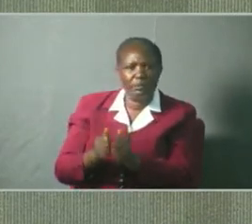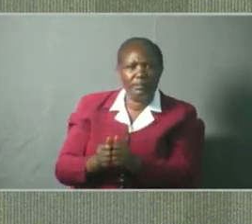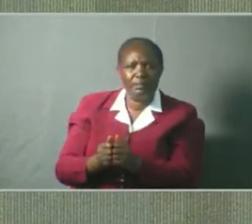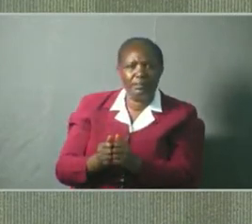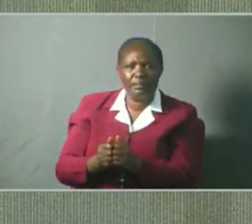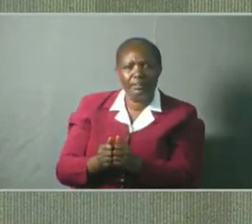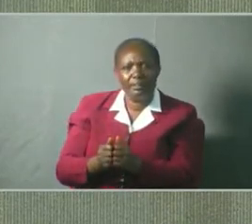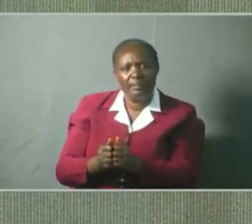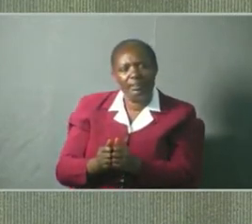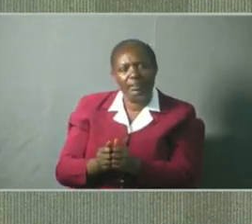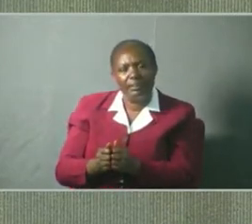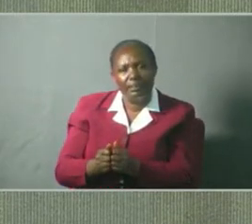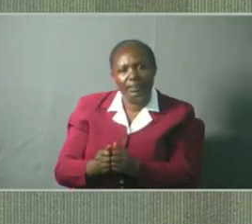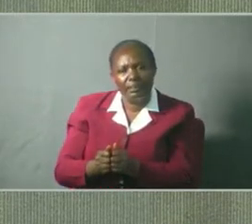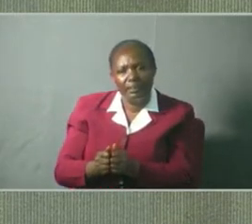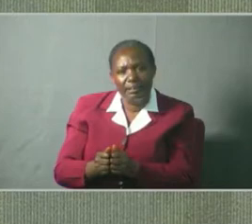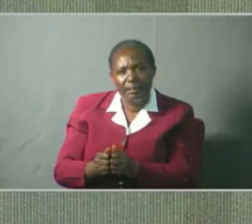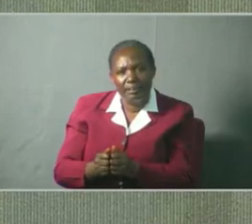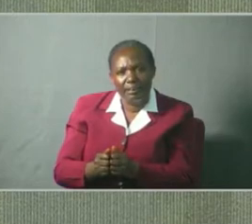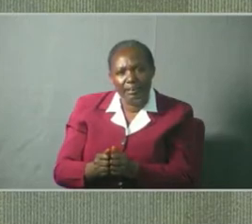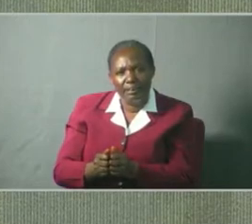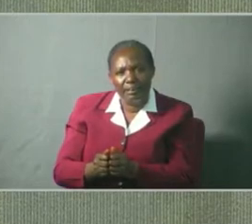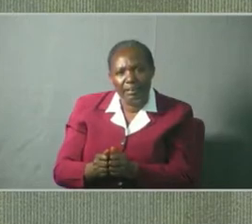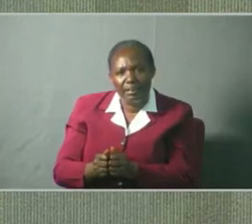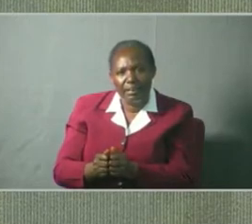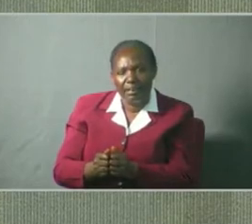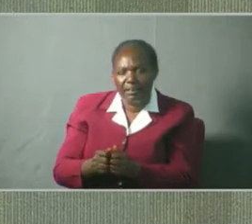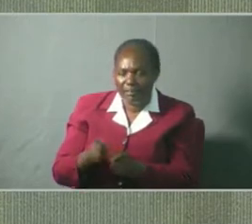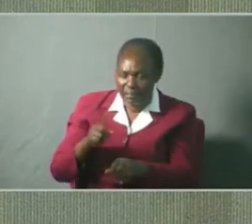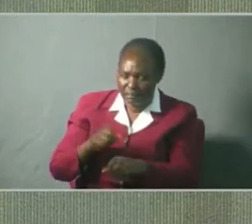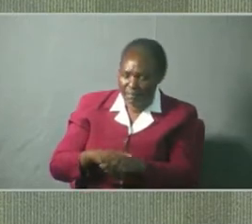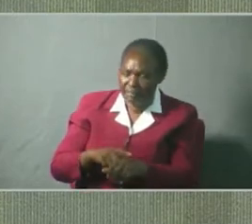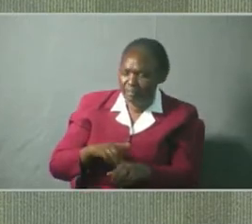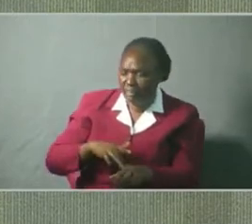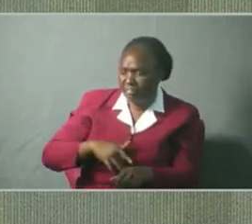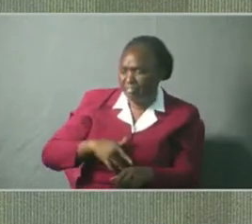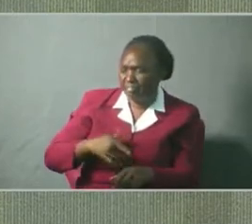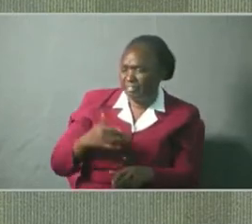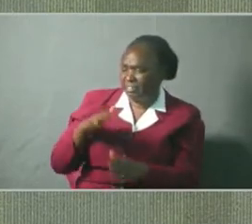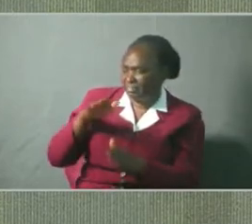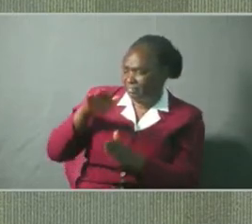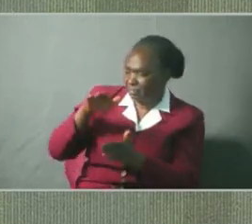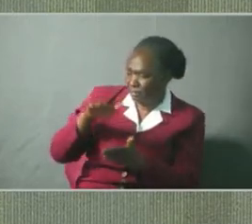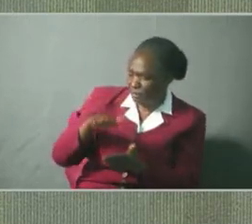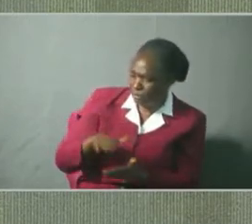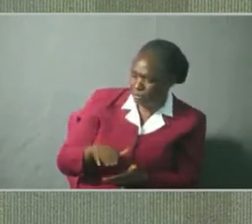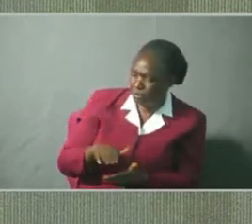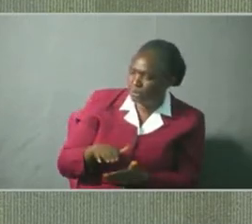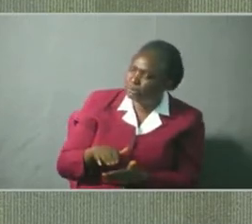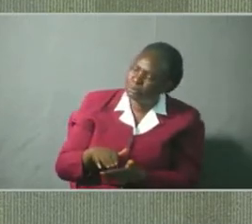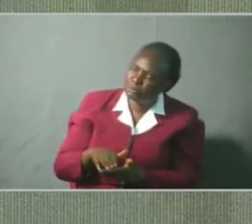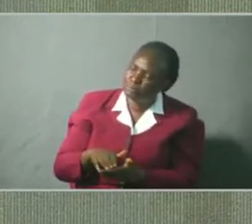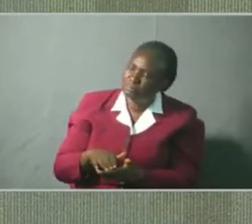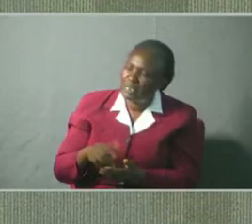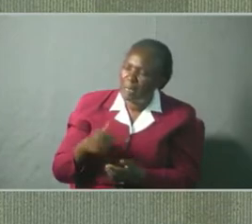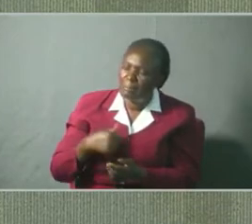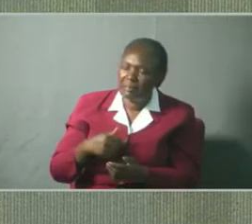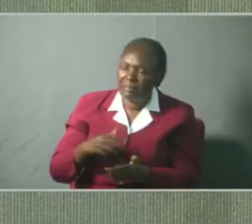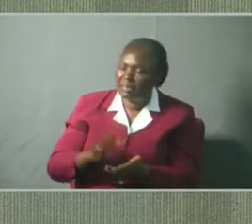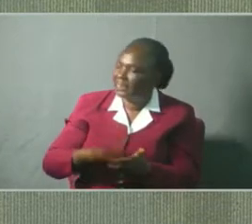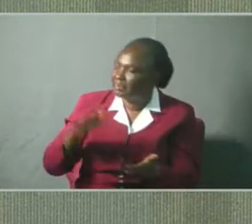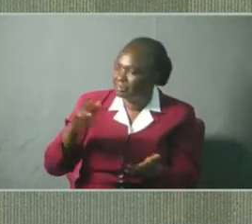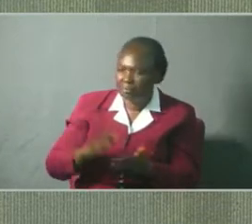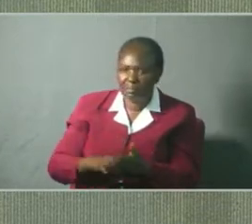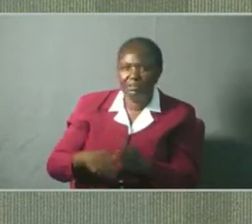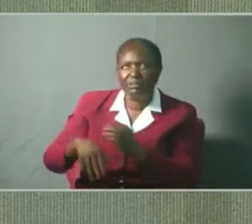very, Rachel Nyawata, when I felt very low. So yeah, me, I praise God and I